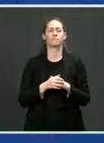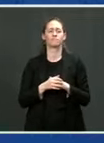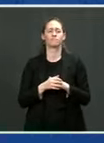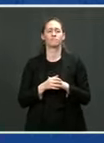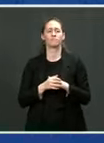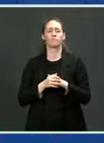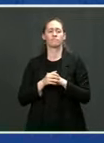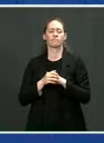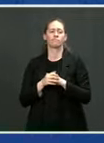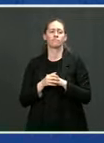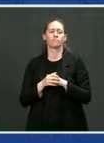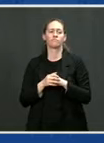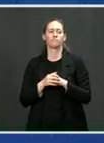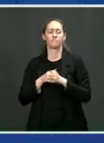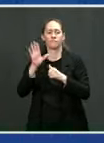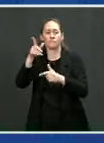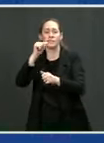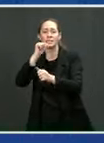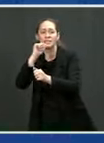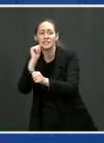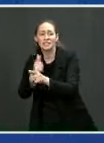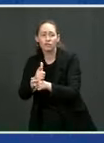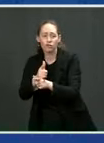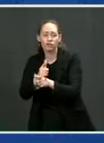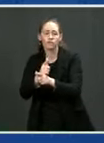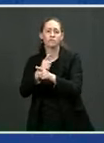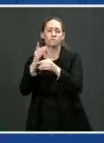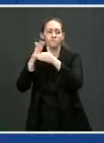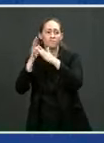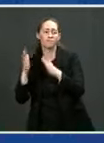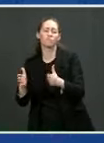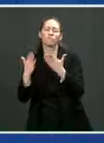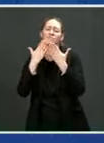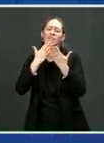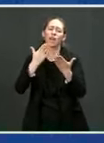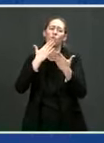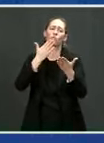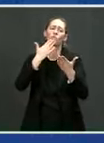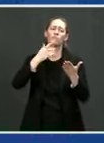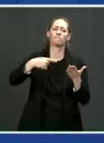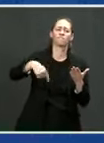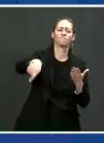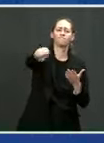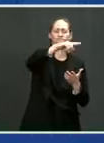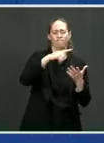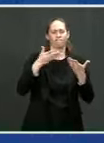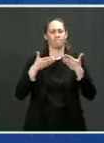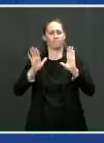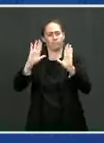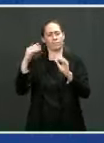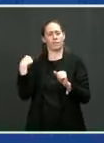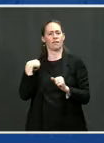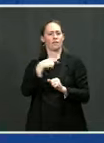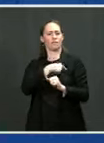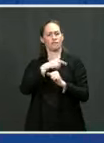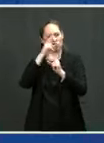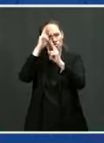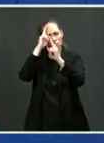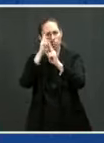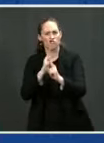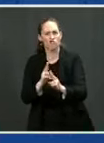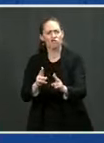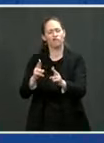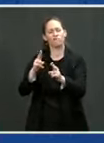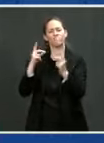sister Julia. Thank you for giving Congress the honor of paying tribute to Billy Evans